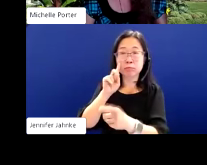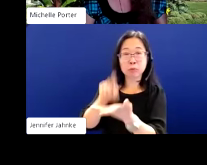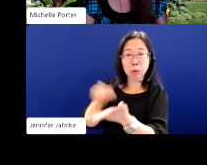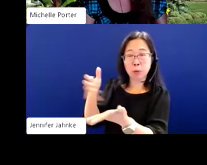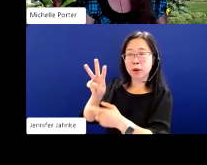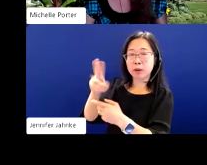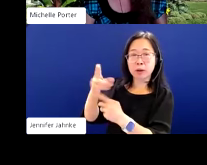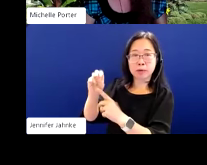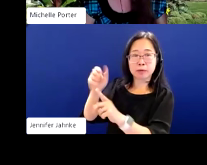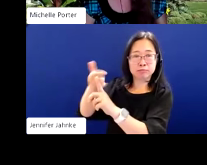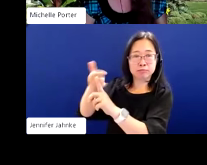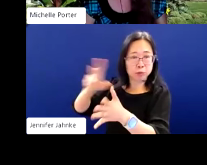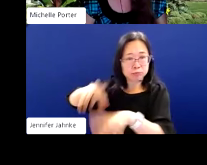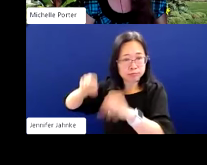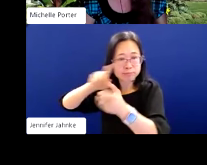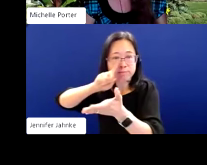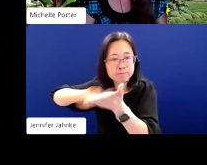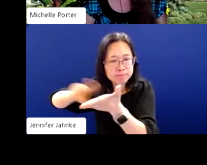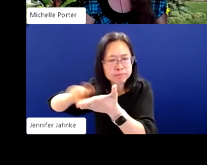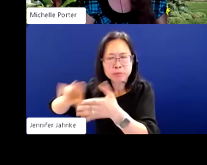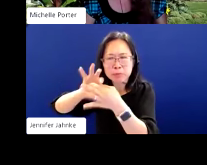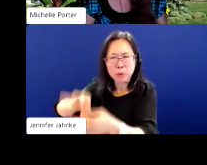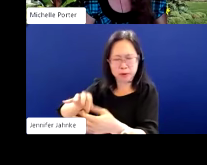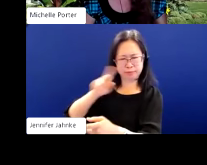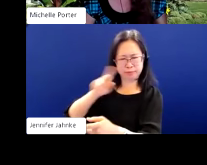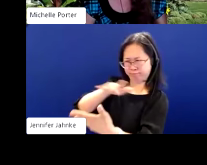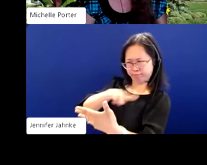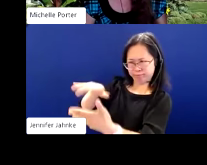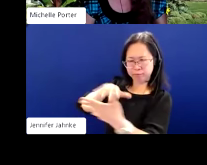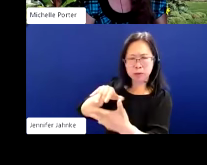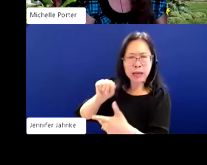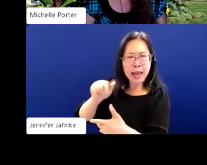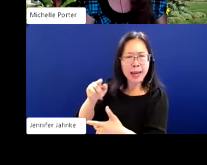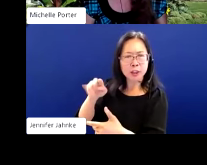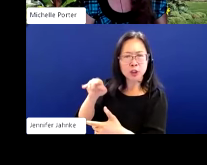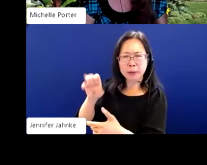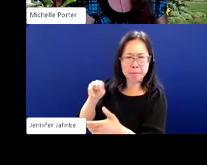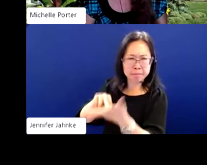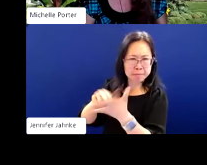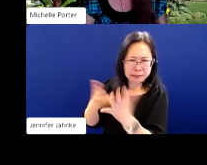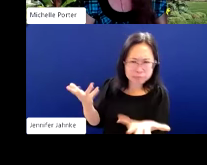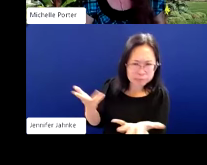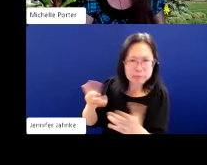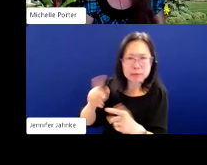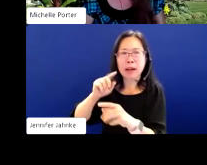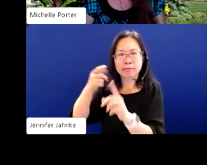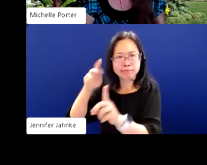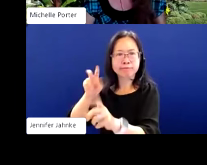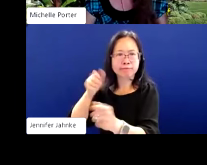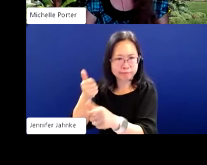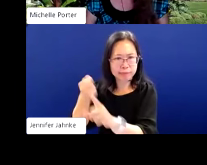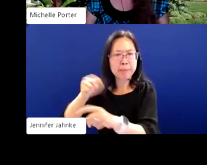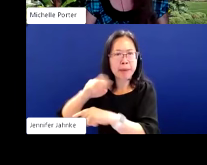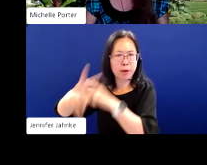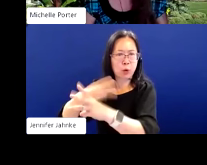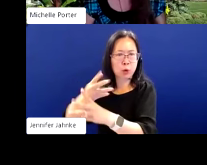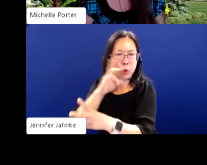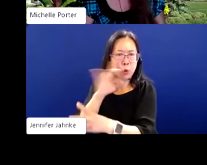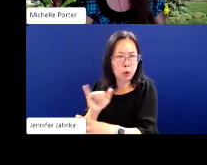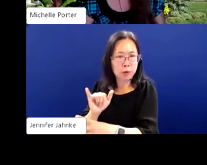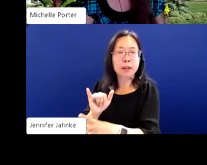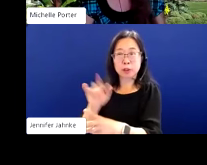done some work to look at ageism as a global issue. And they have seen from their surveys